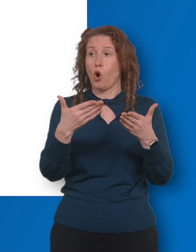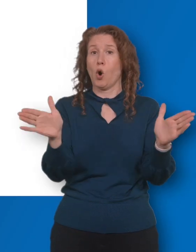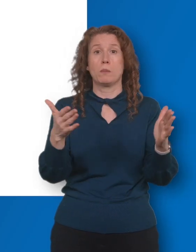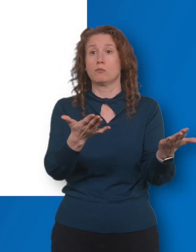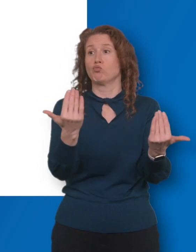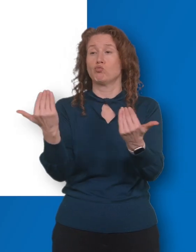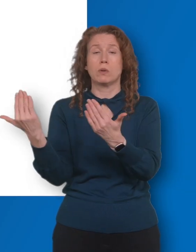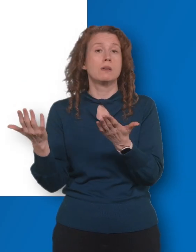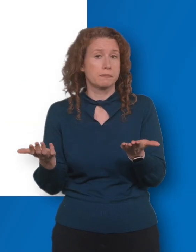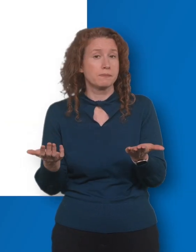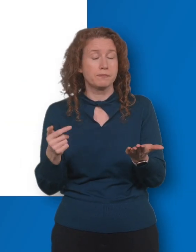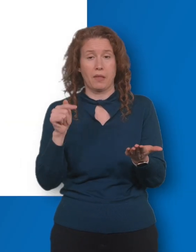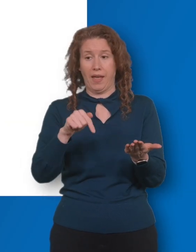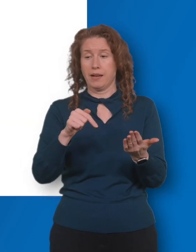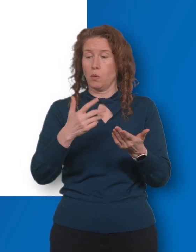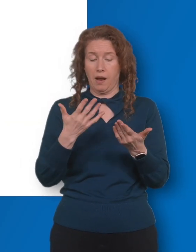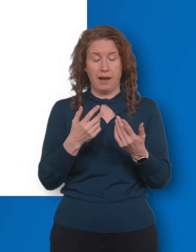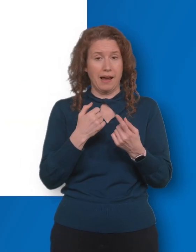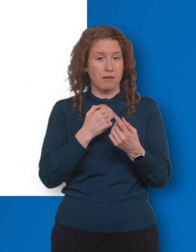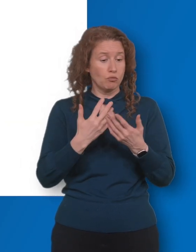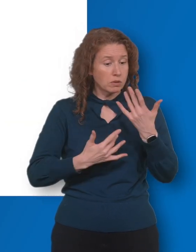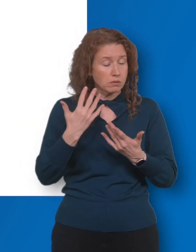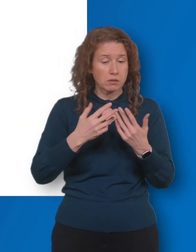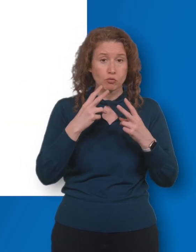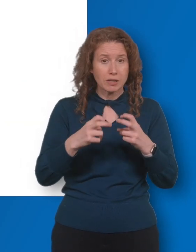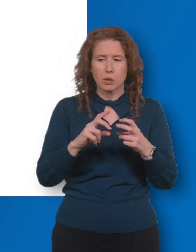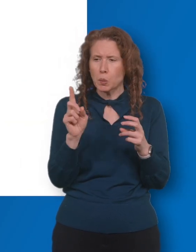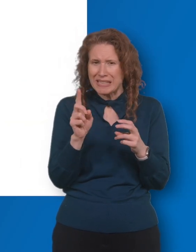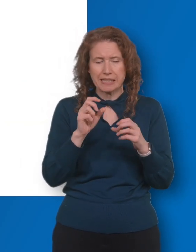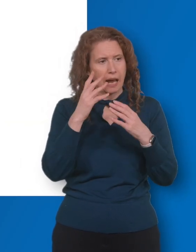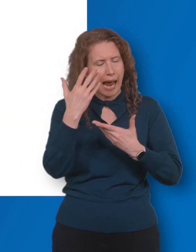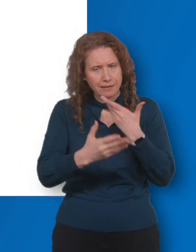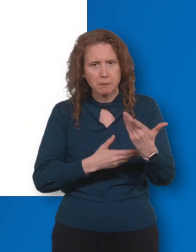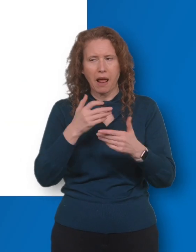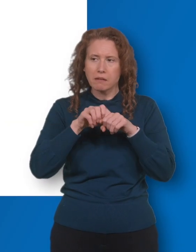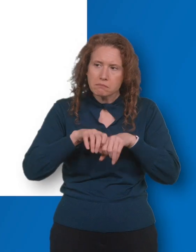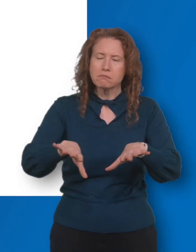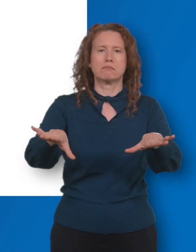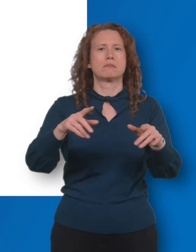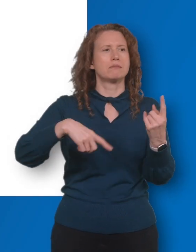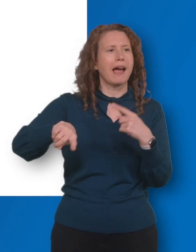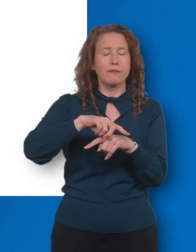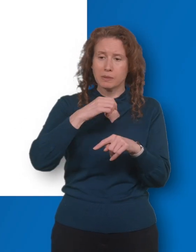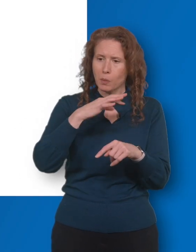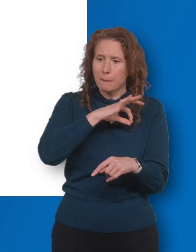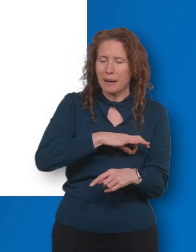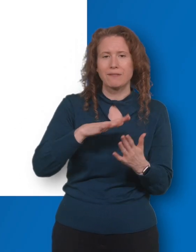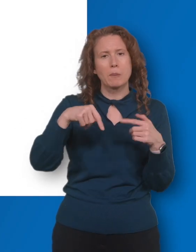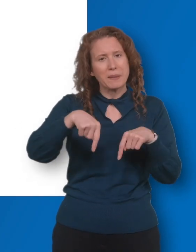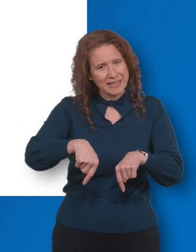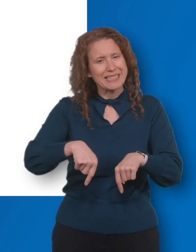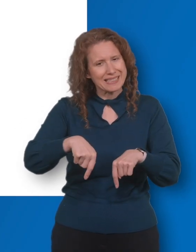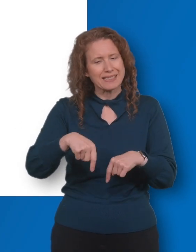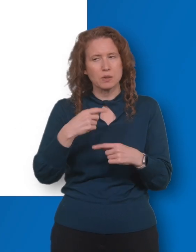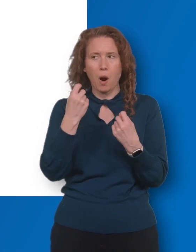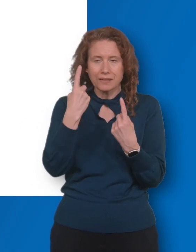everyone, where we disseminate what the research is all about and how everybody will benefit and hear about